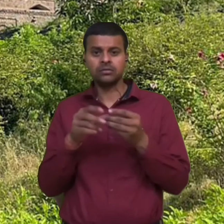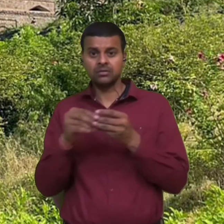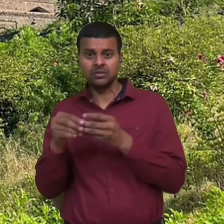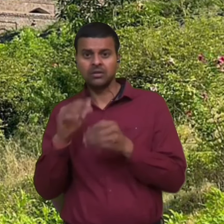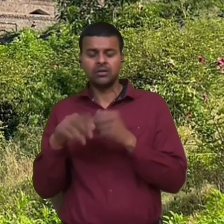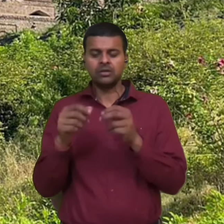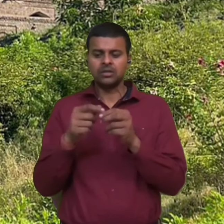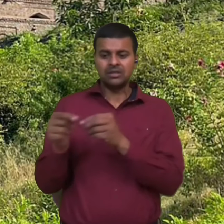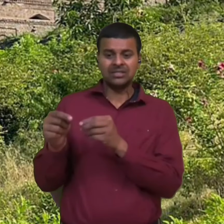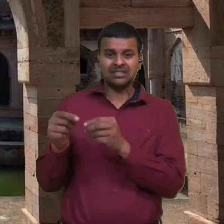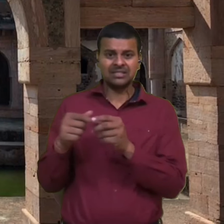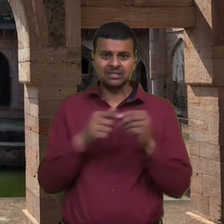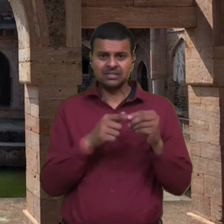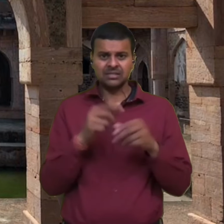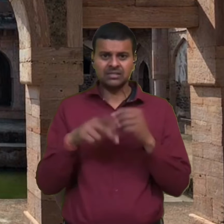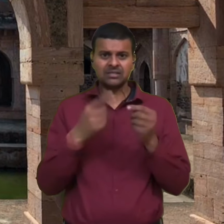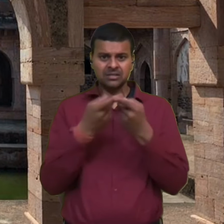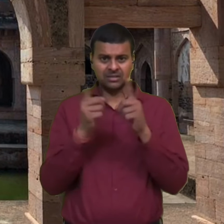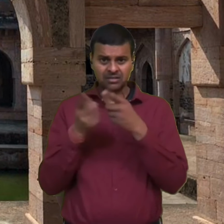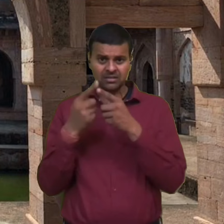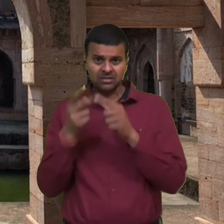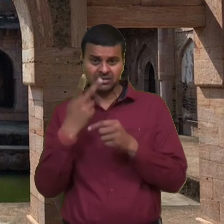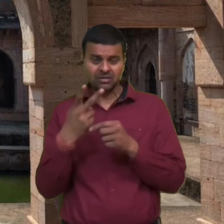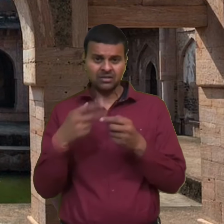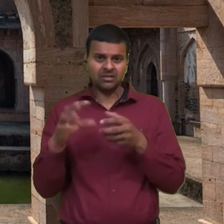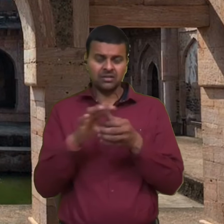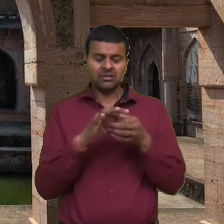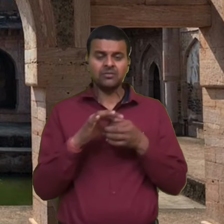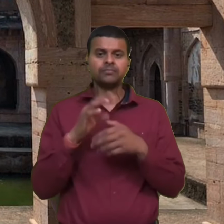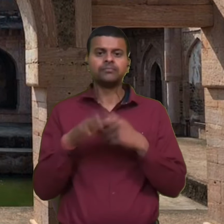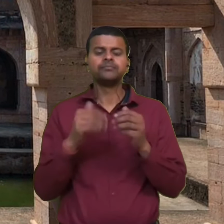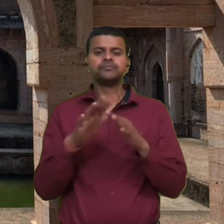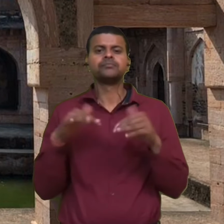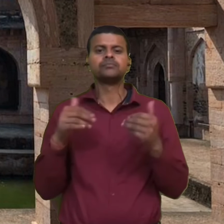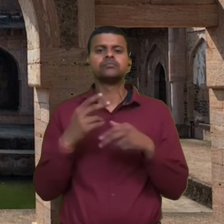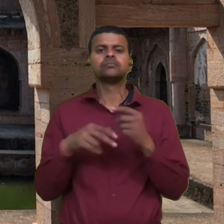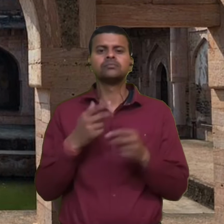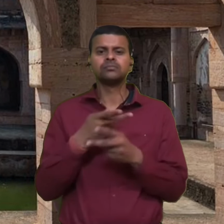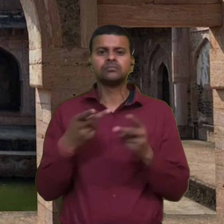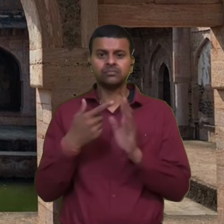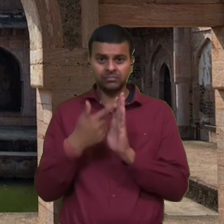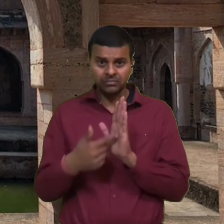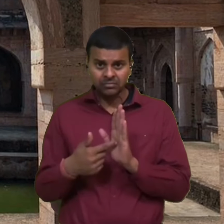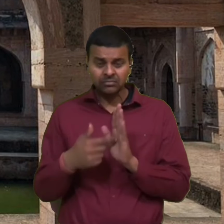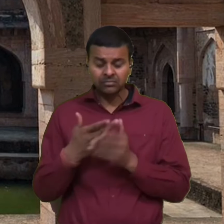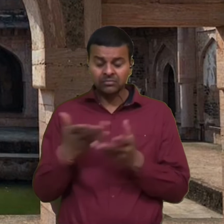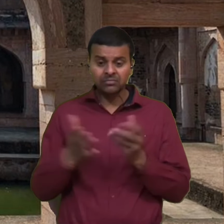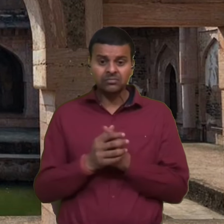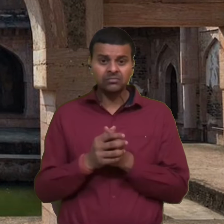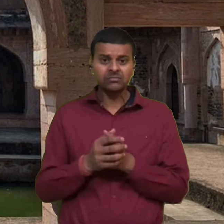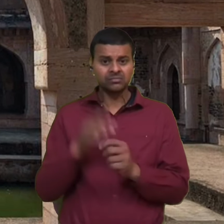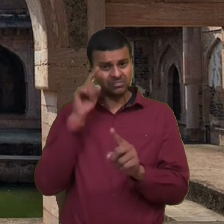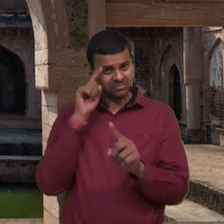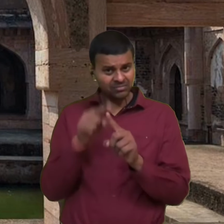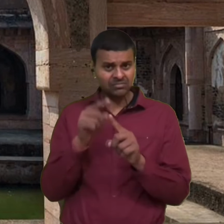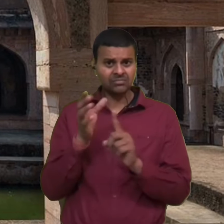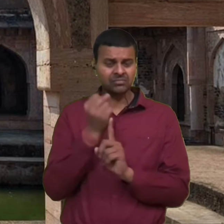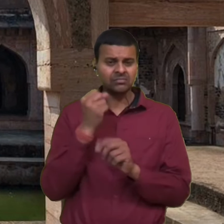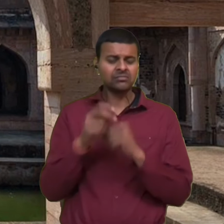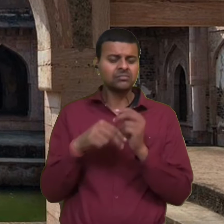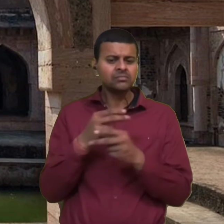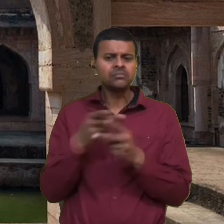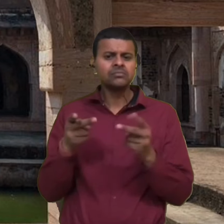the beautiful queen Roopmati. The structure reveals multiple construction phases. The original eastern portion